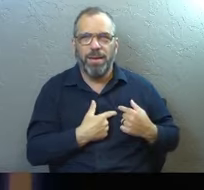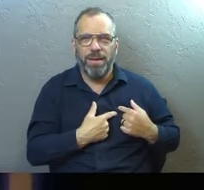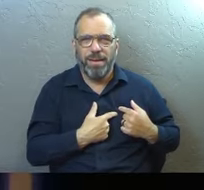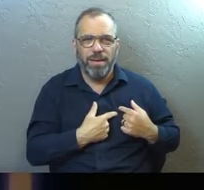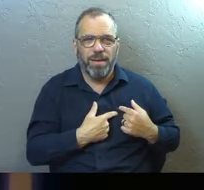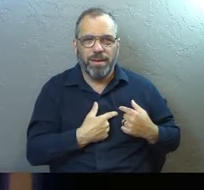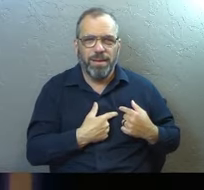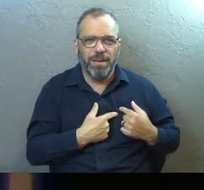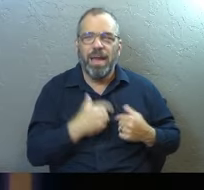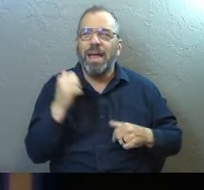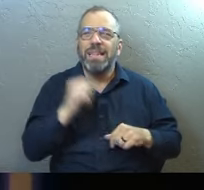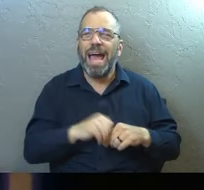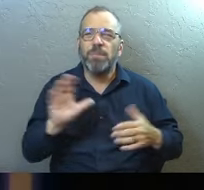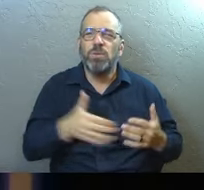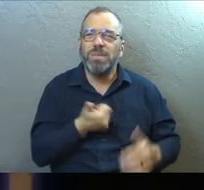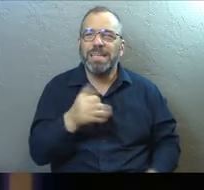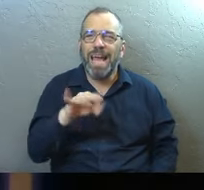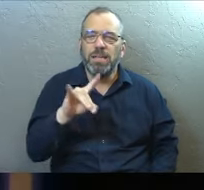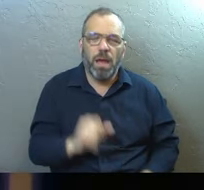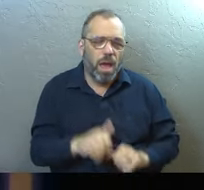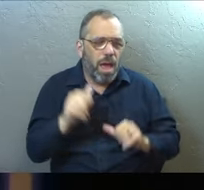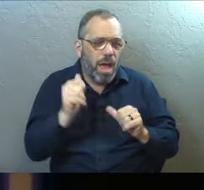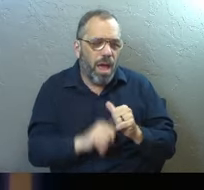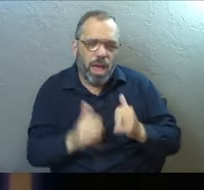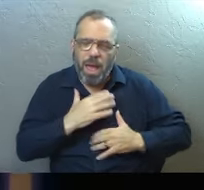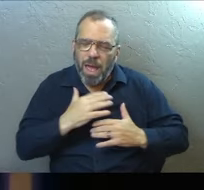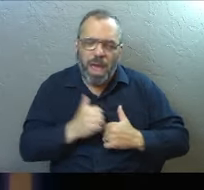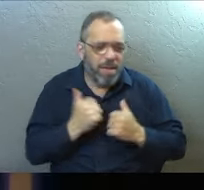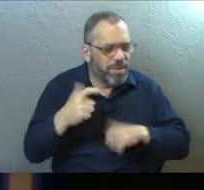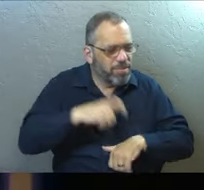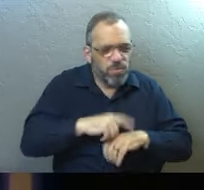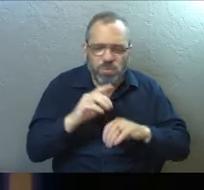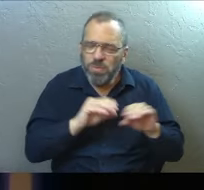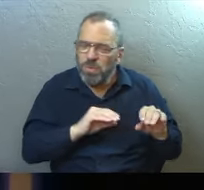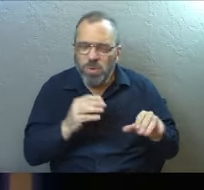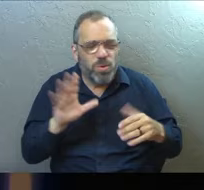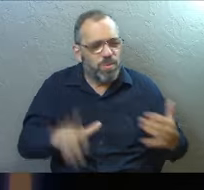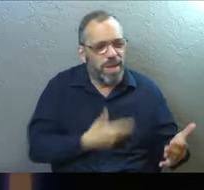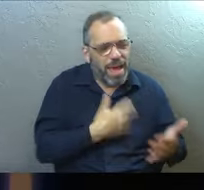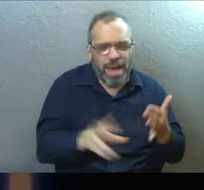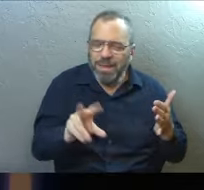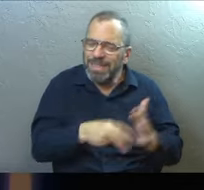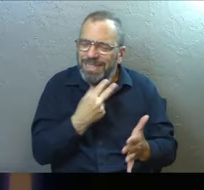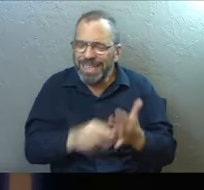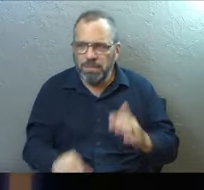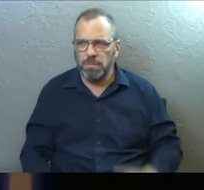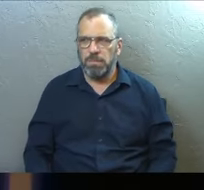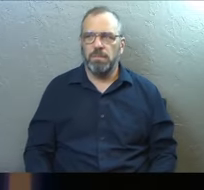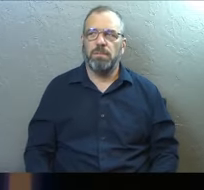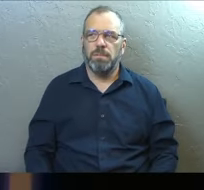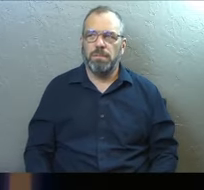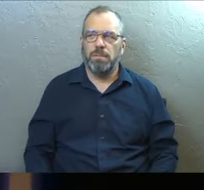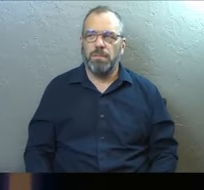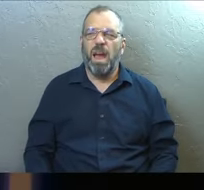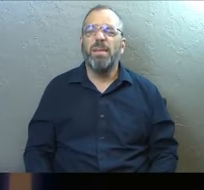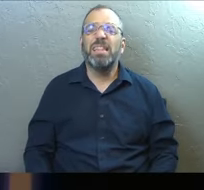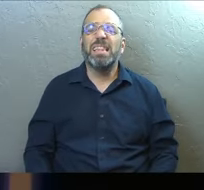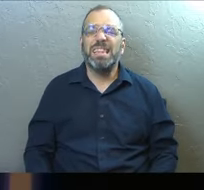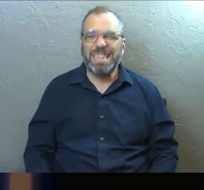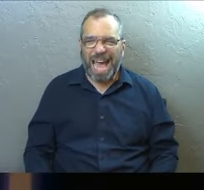song, every move you make, every breath you take, right? It's creepy, but Holy Spirit's not creepy though,